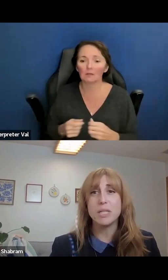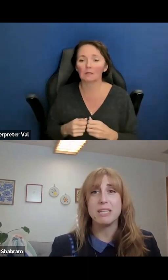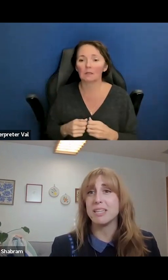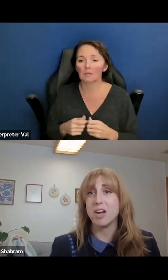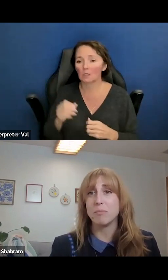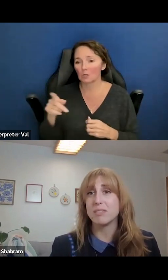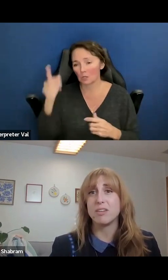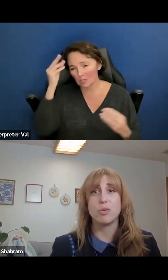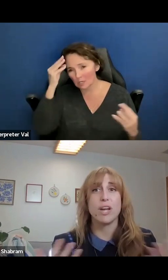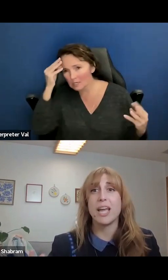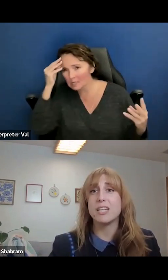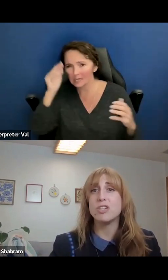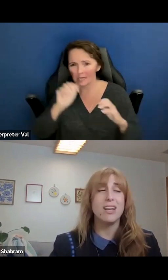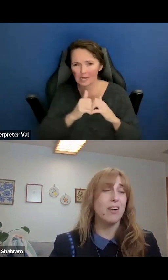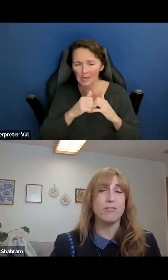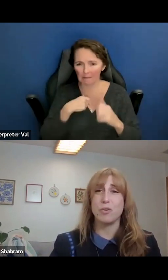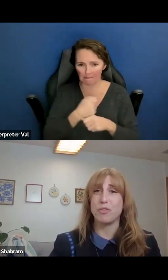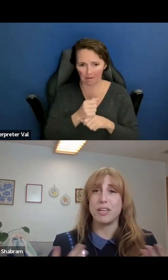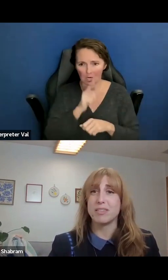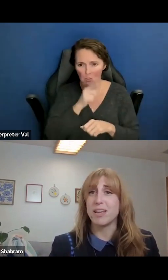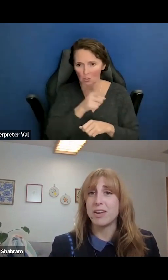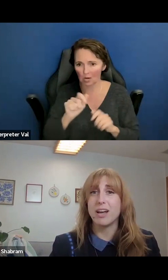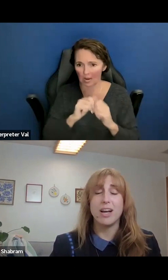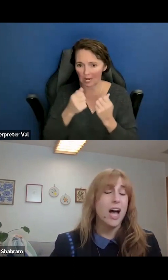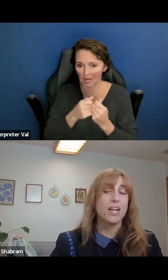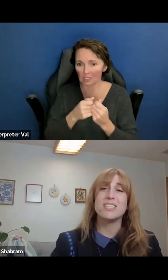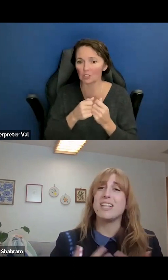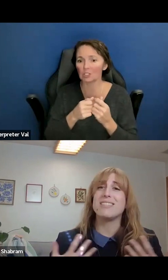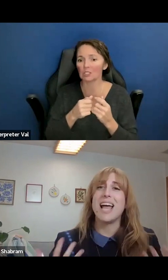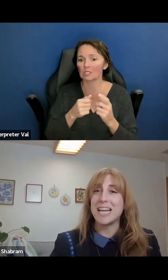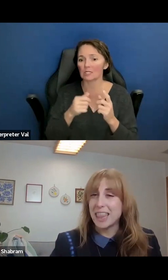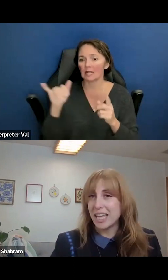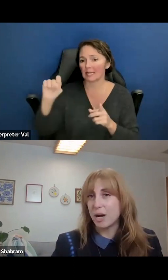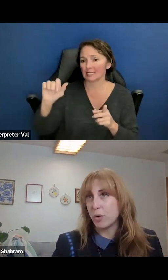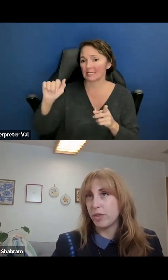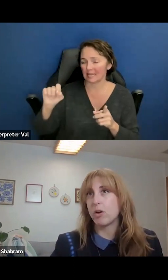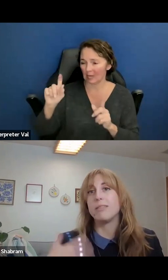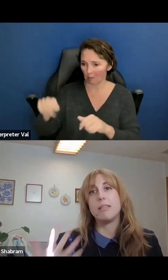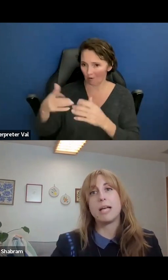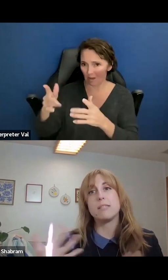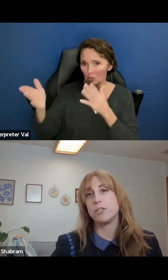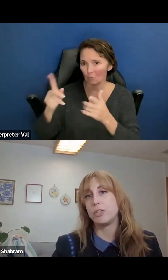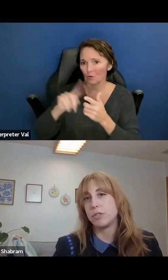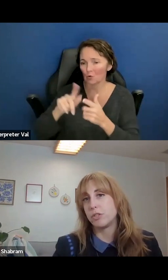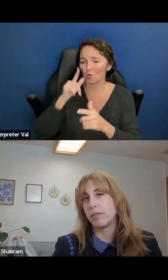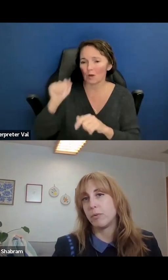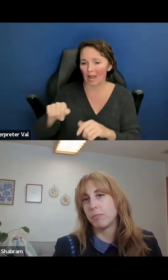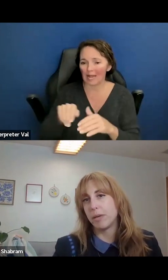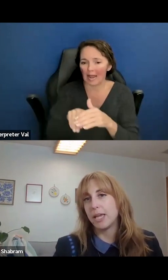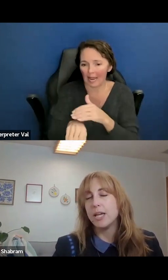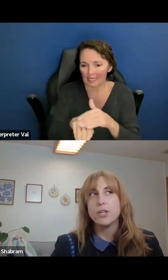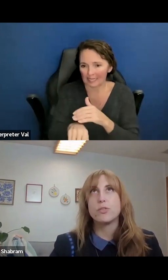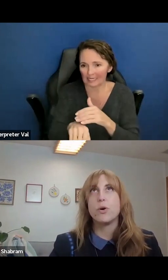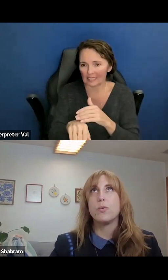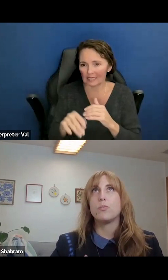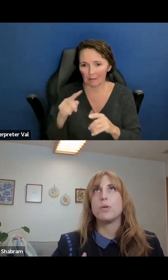they're completely anonymous. I don't know their age. I don't even know if they're in this area. I couldn't tell us anything about who they are unless they choose to share that with